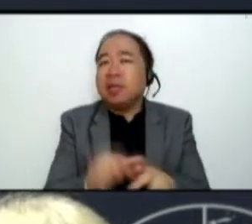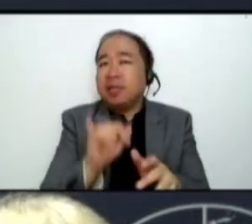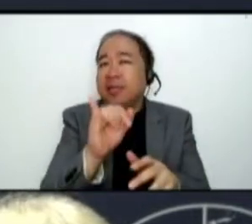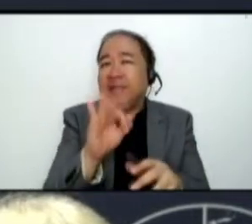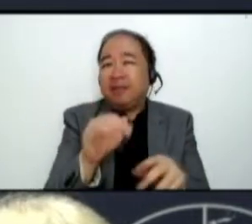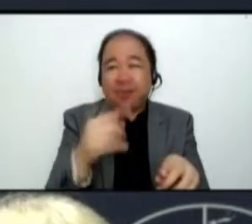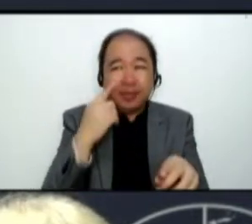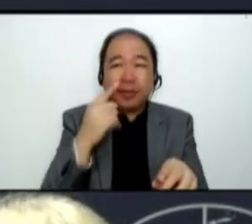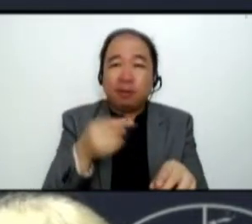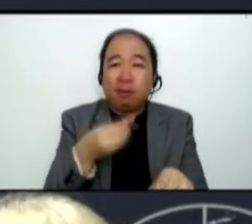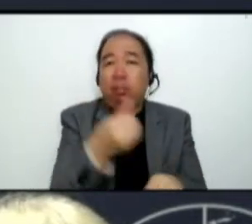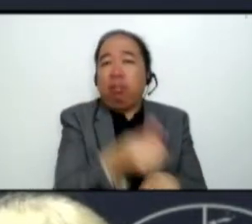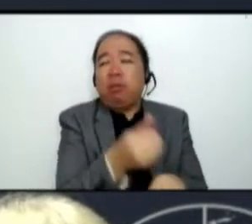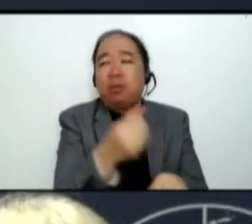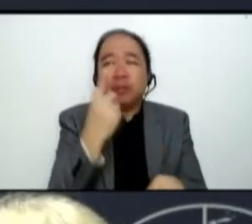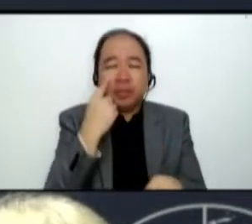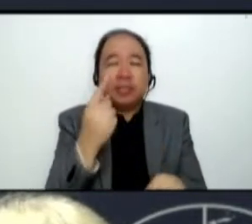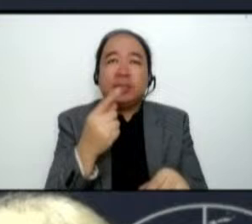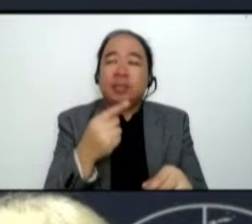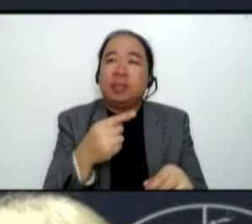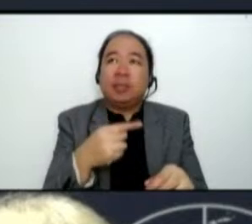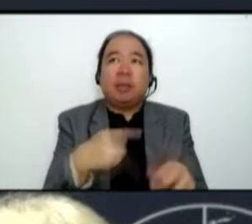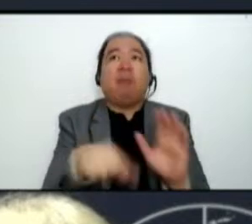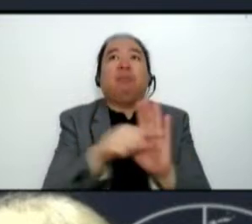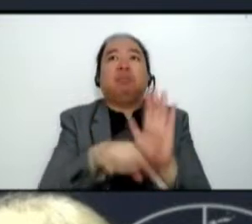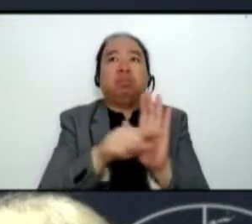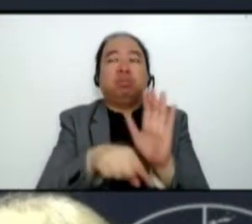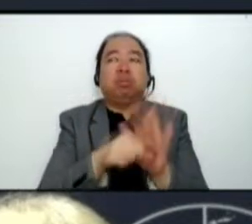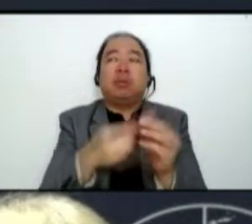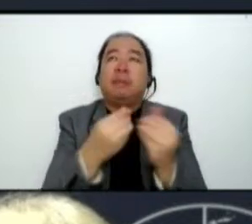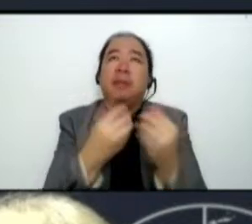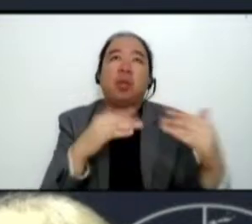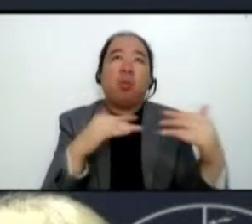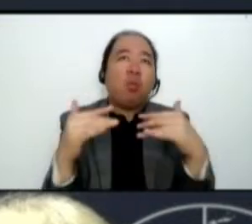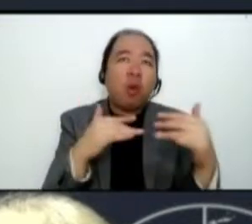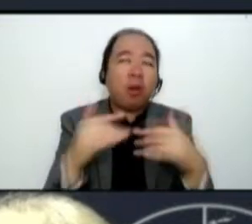basically, that we see around the world together, sparking all these wars, will never end.